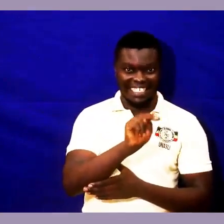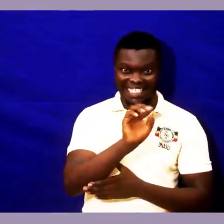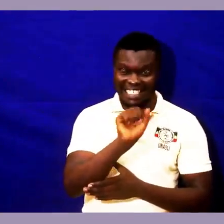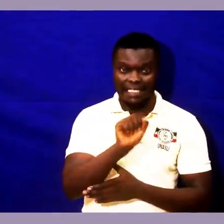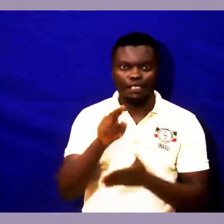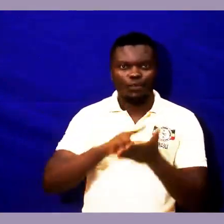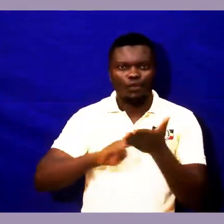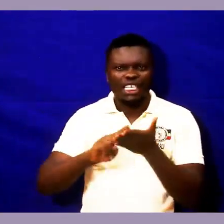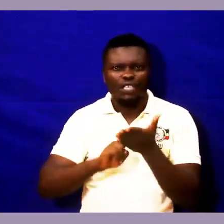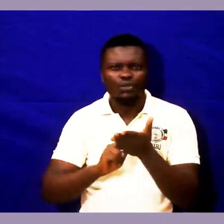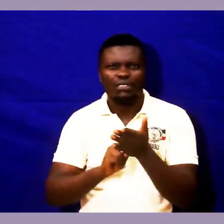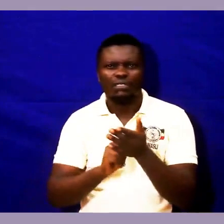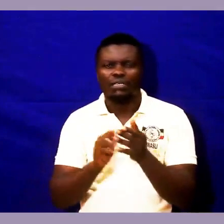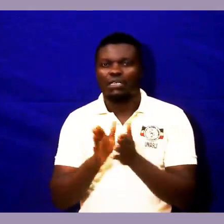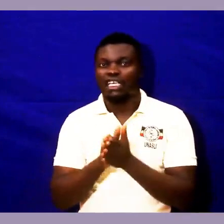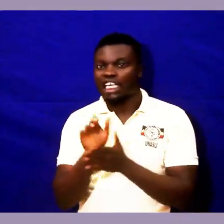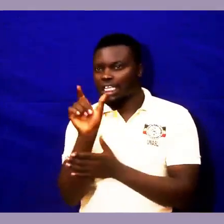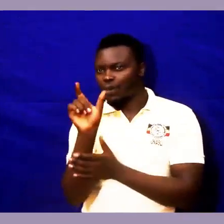has,